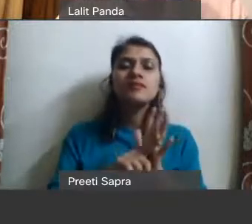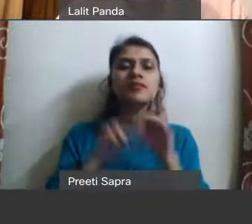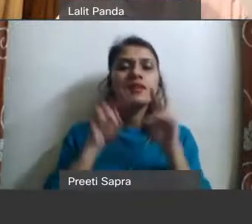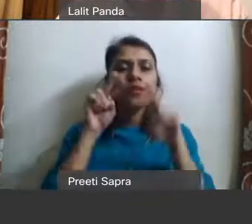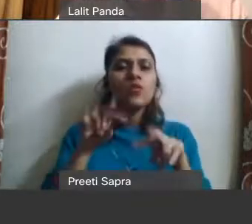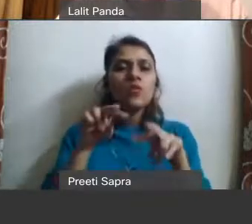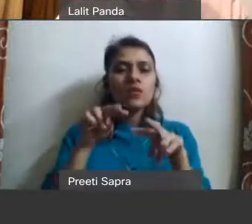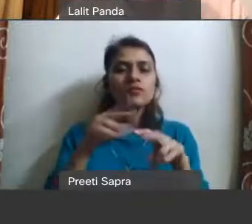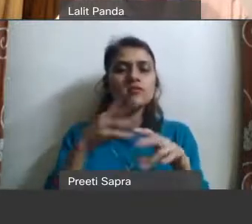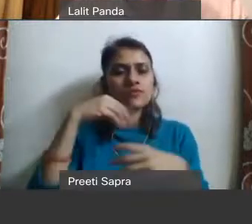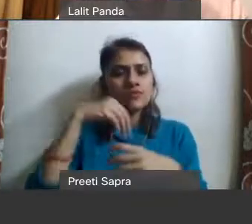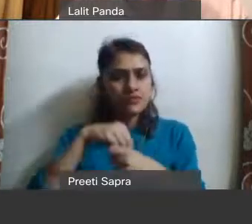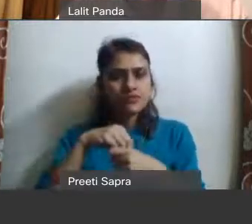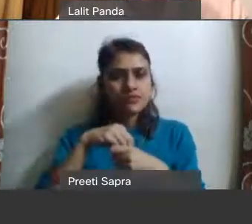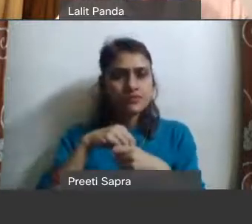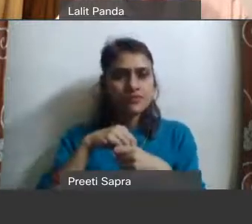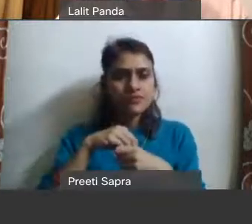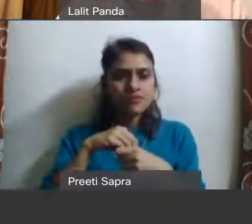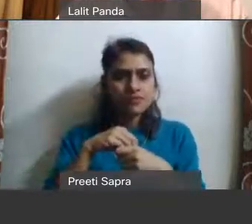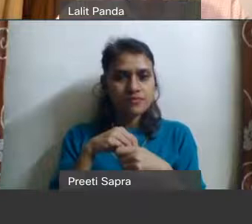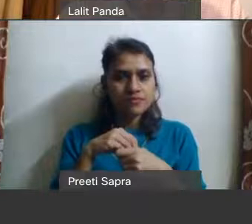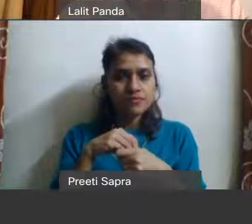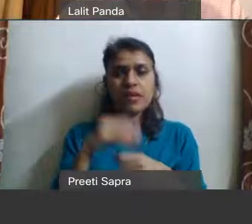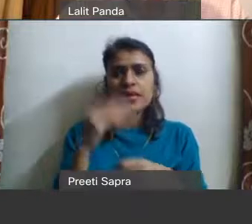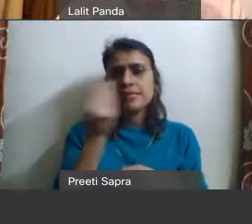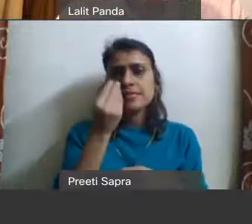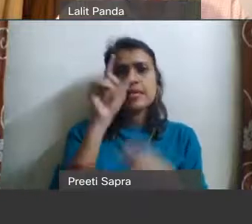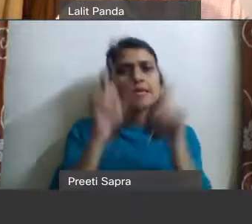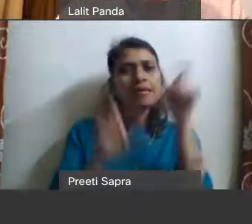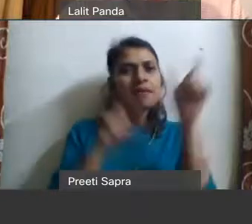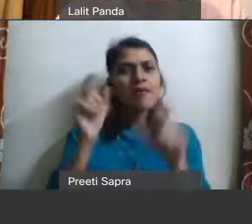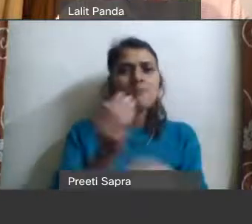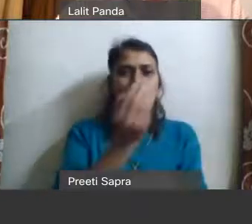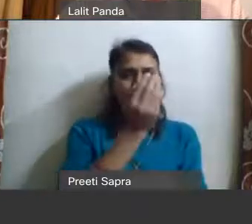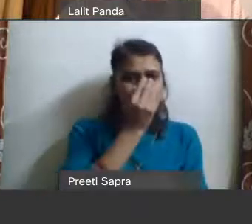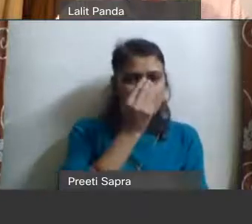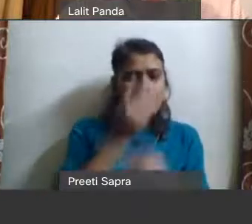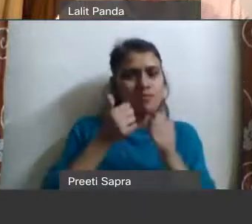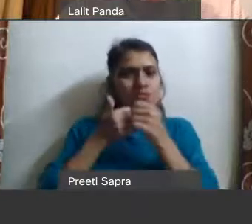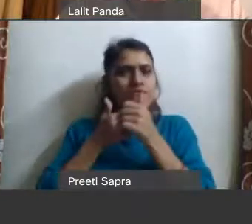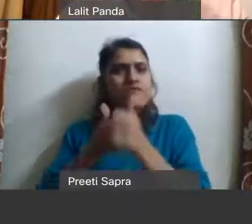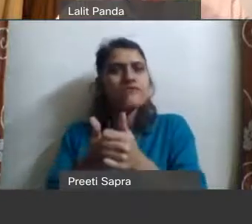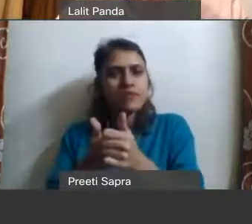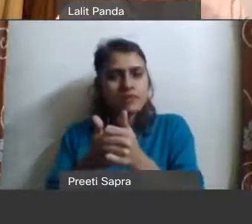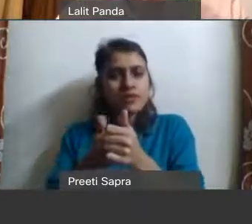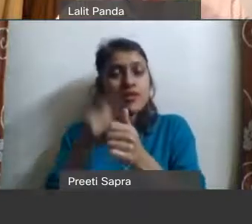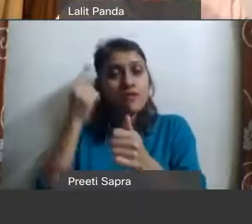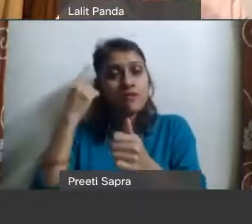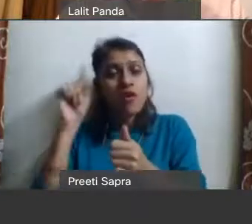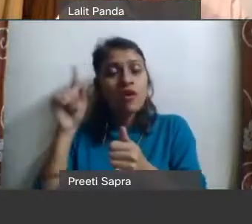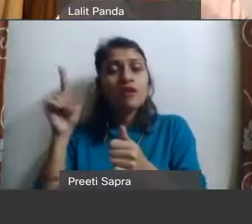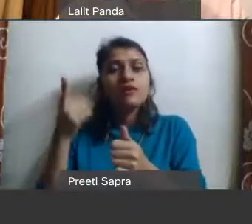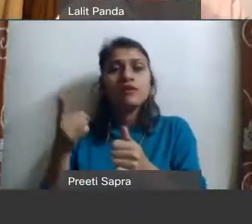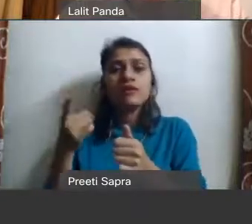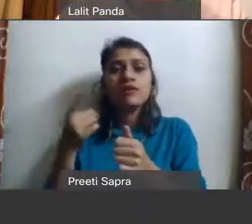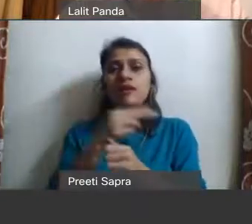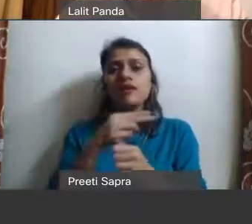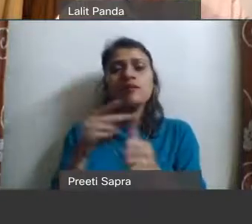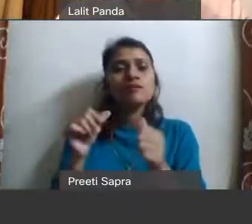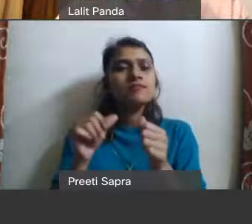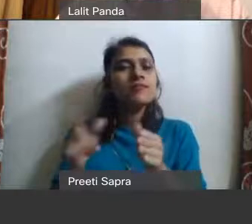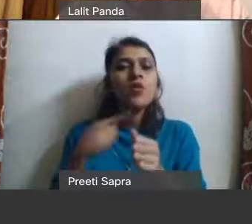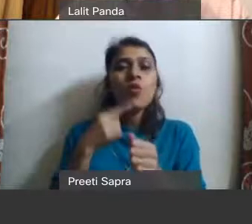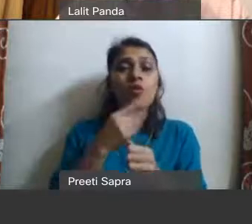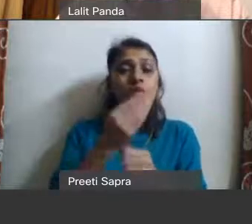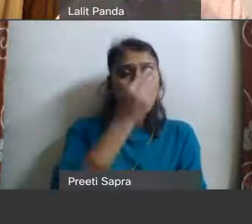that that certain people, Muslims specifically, are alien citizens. Non-Muslims,